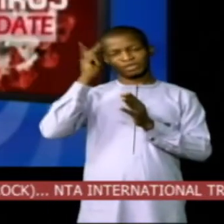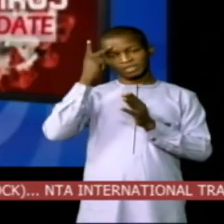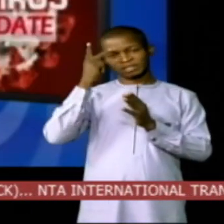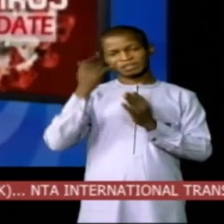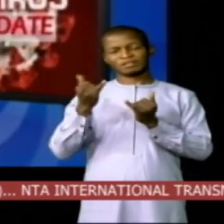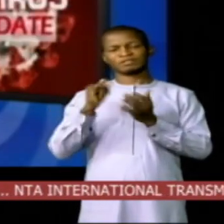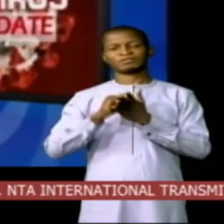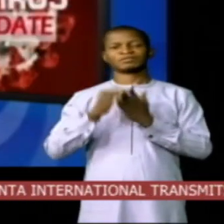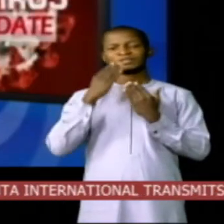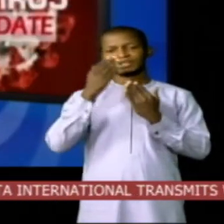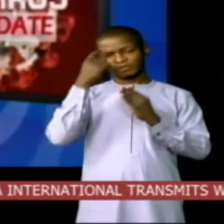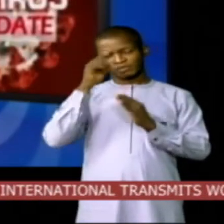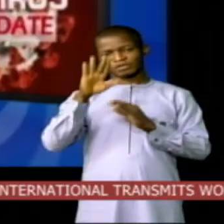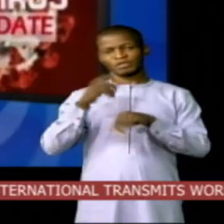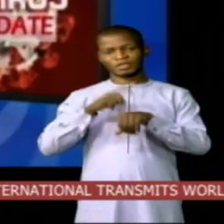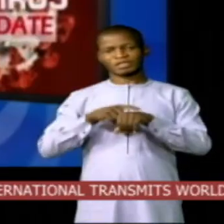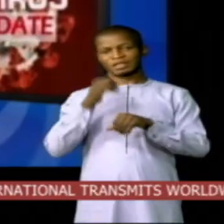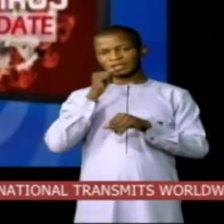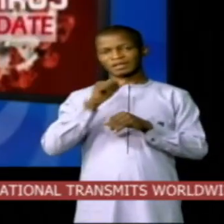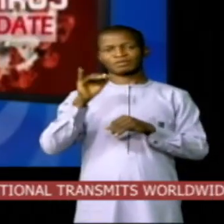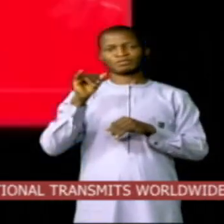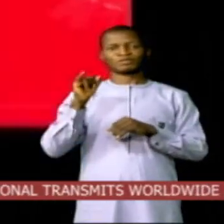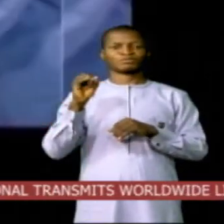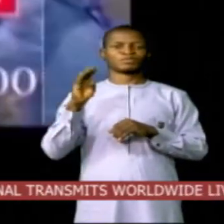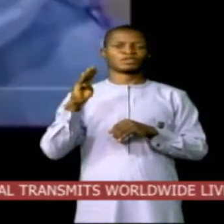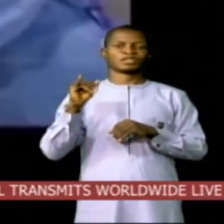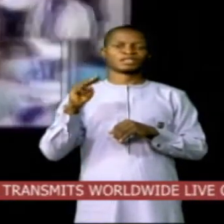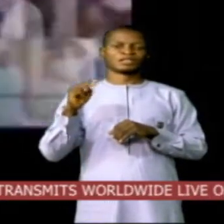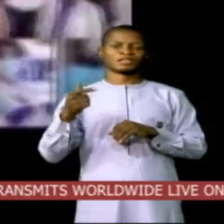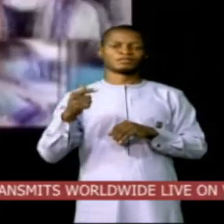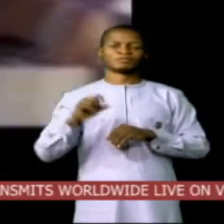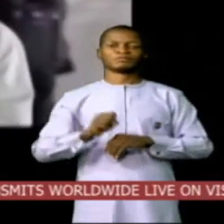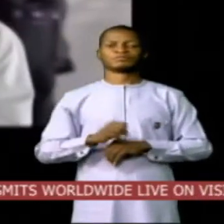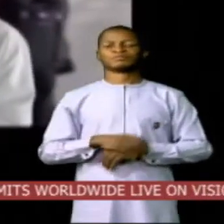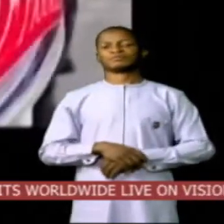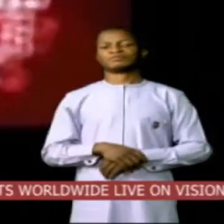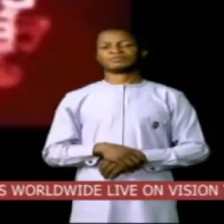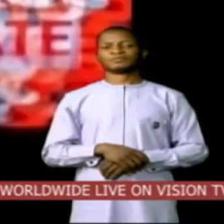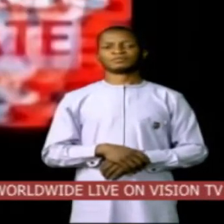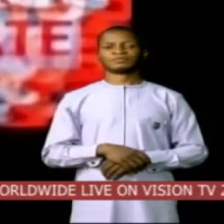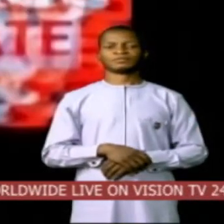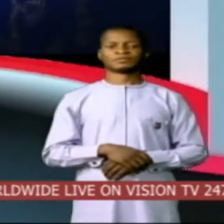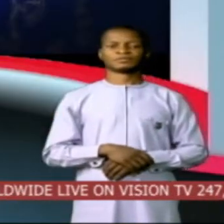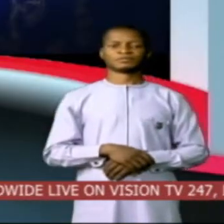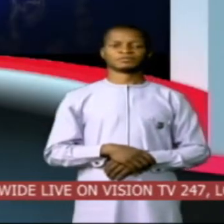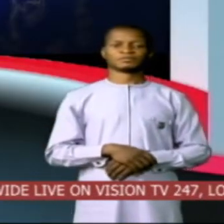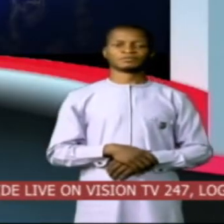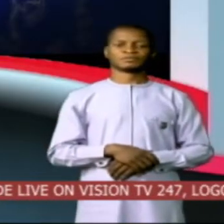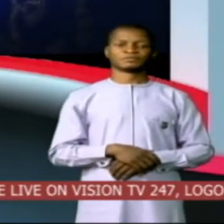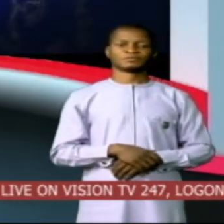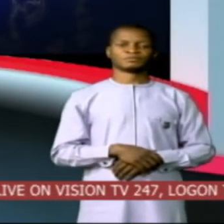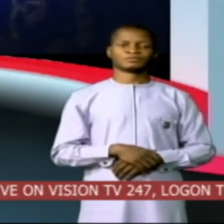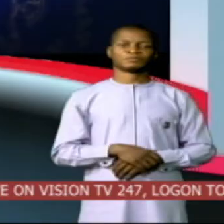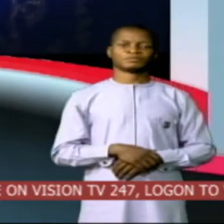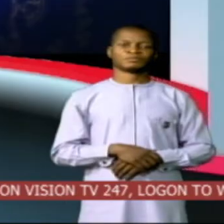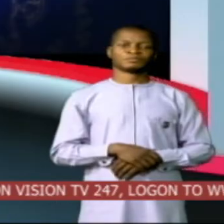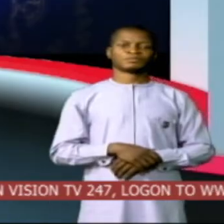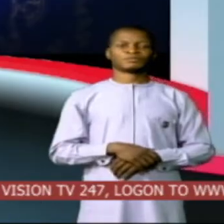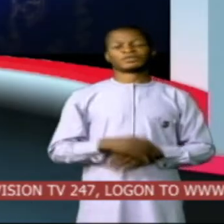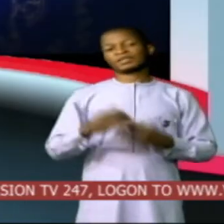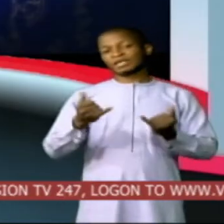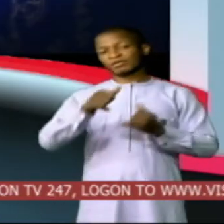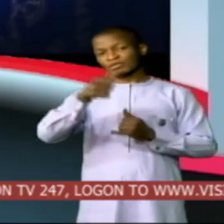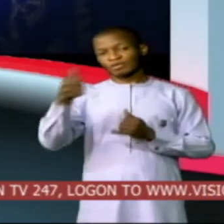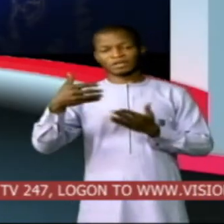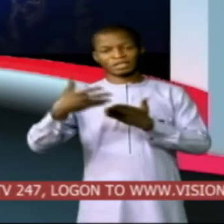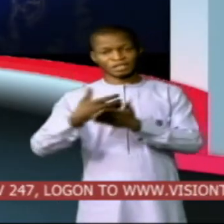Update. Thank you for your time. I'm Obiageli Ugoke. And in other